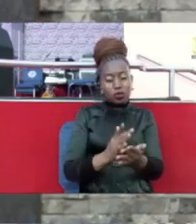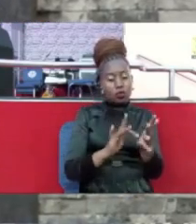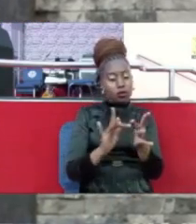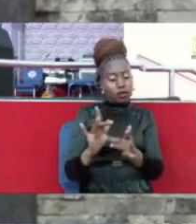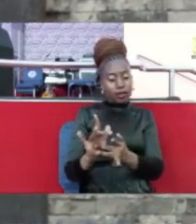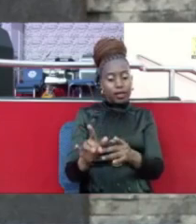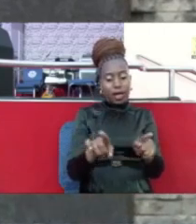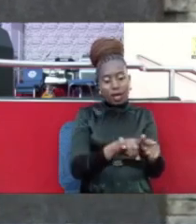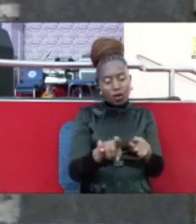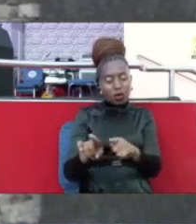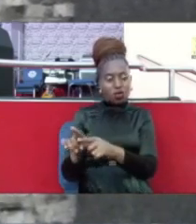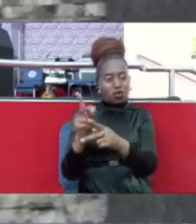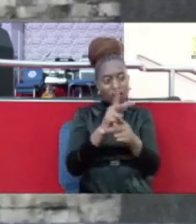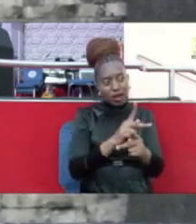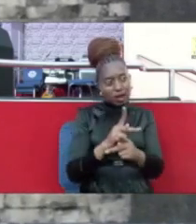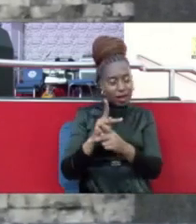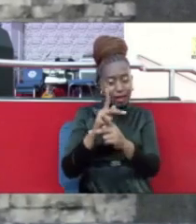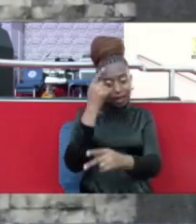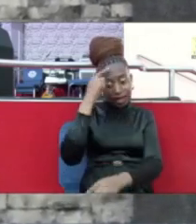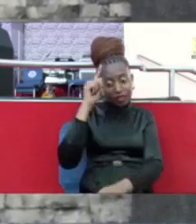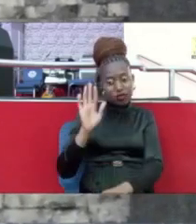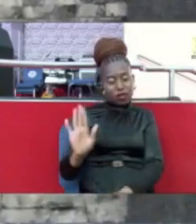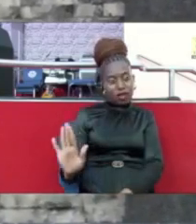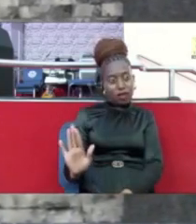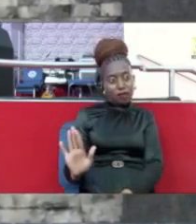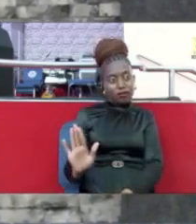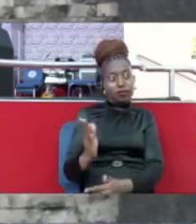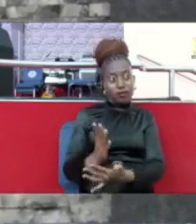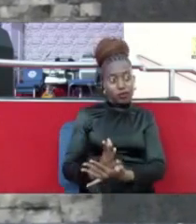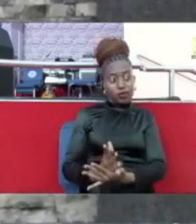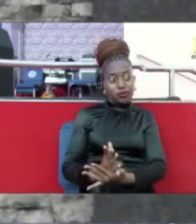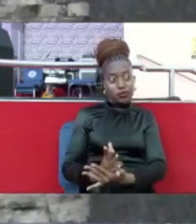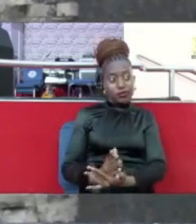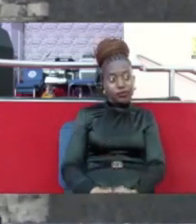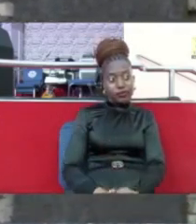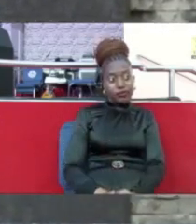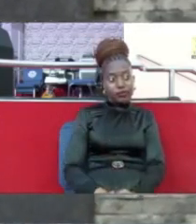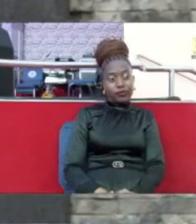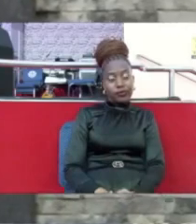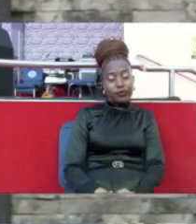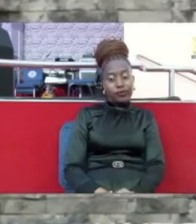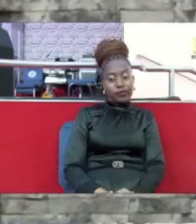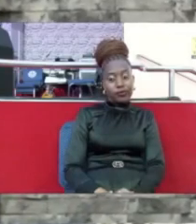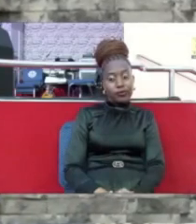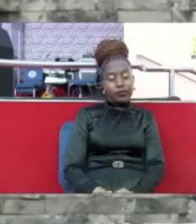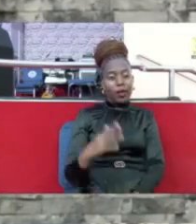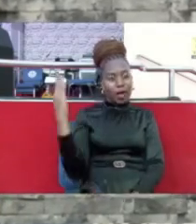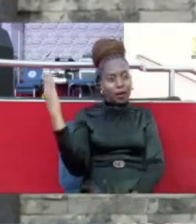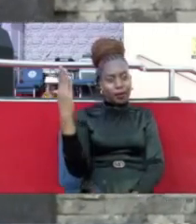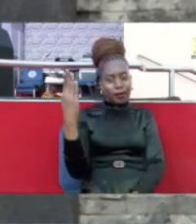about them. Watu wanatafuta kanisa halisi ambalo linamtumikia Yesu ambaye anawajali. Preaching to